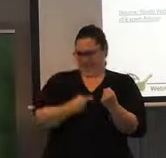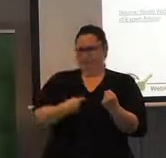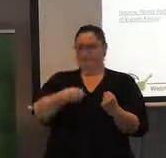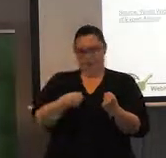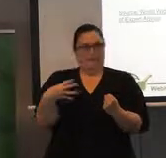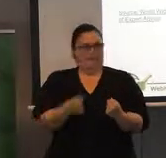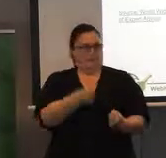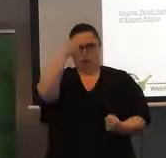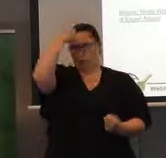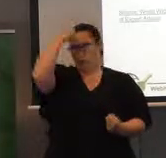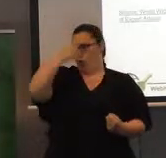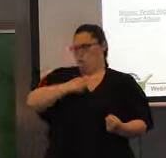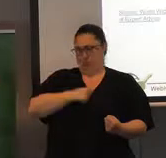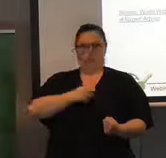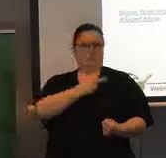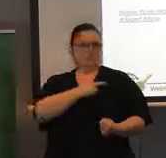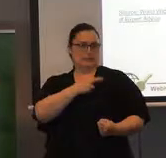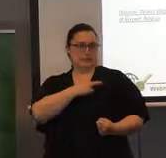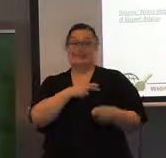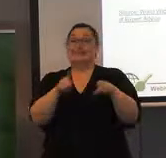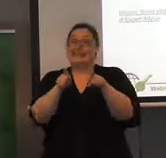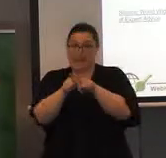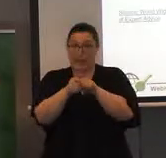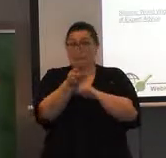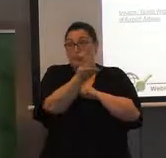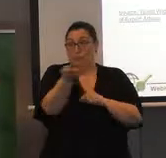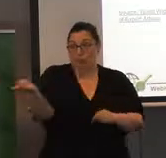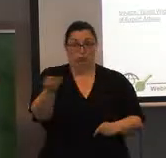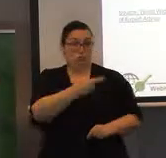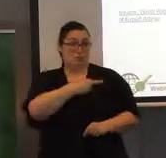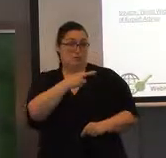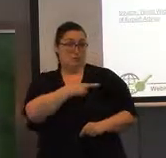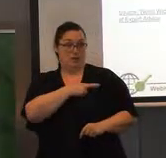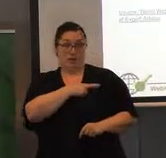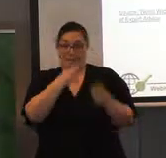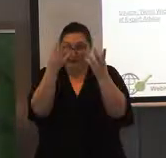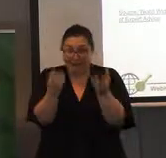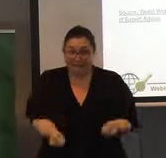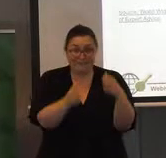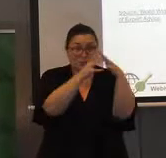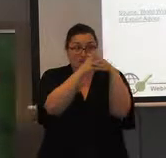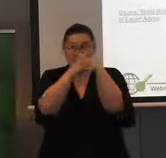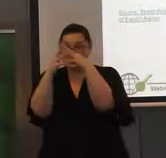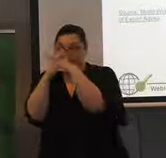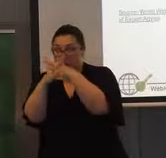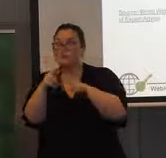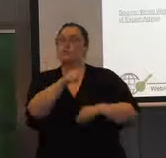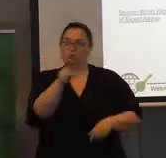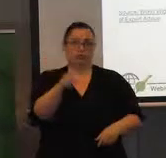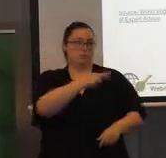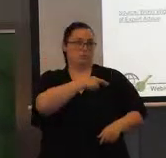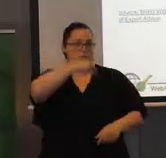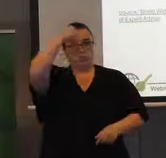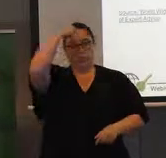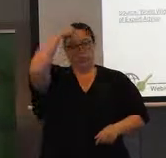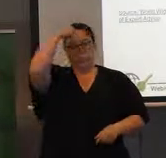vehicle to know the laws that apply. It's your obligation, if you have a website or are developing a website, to